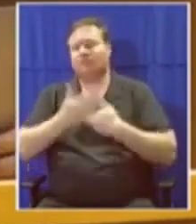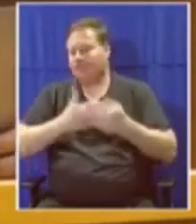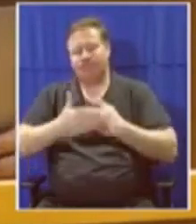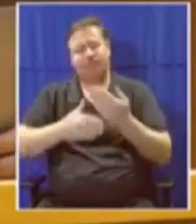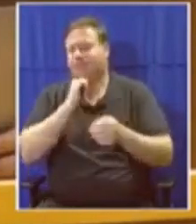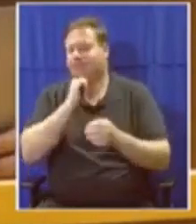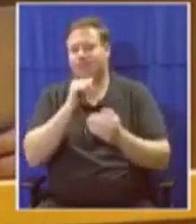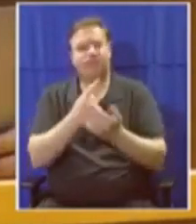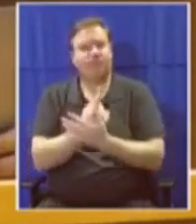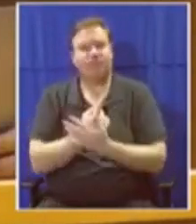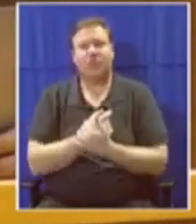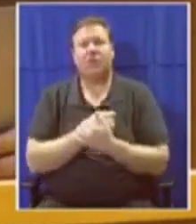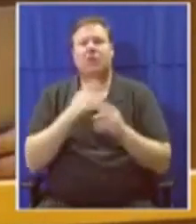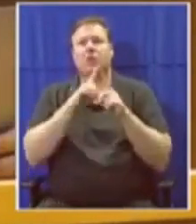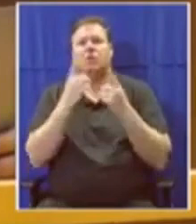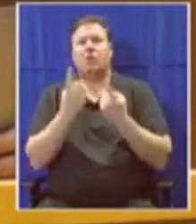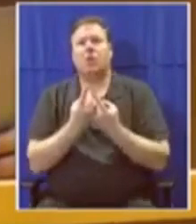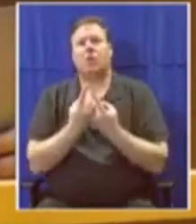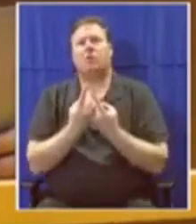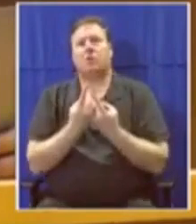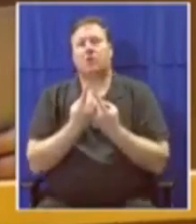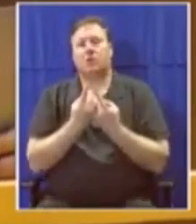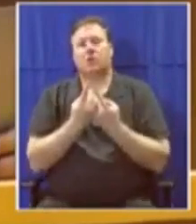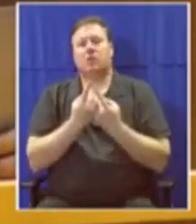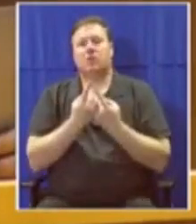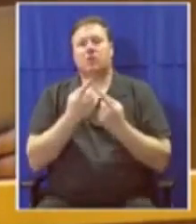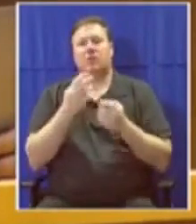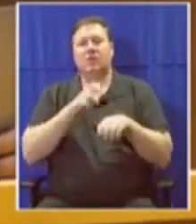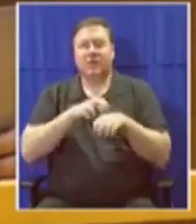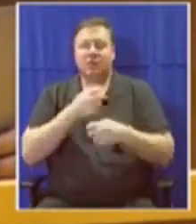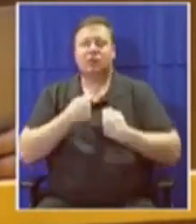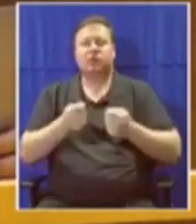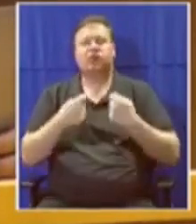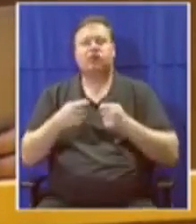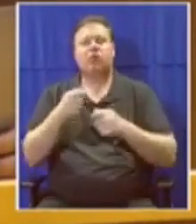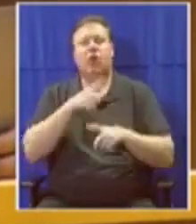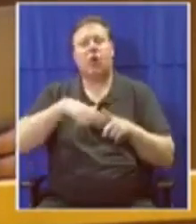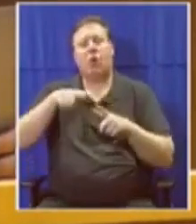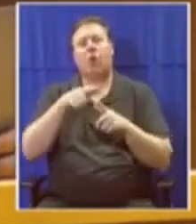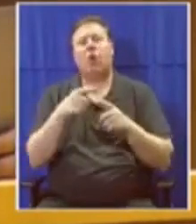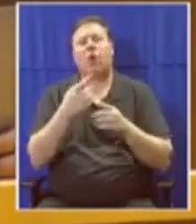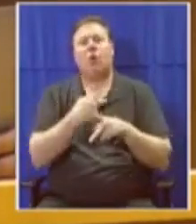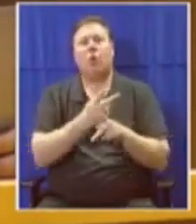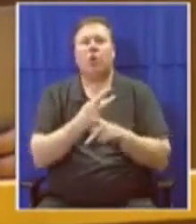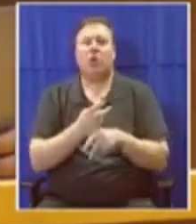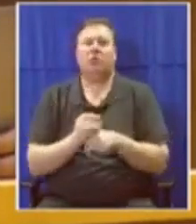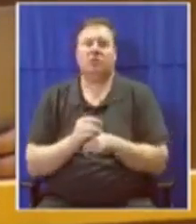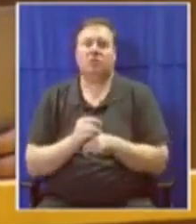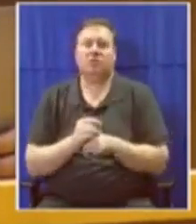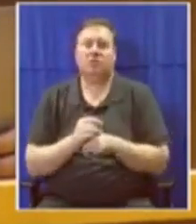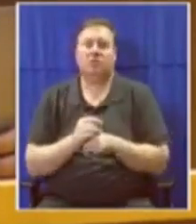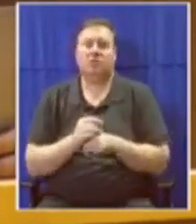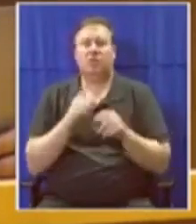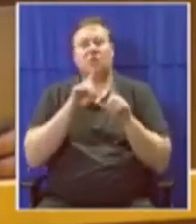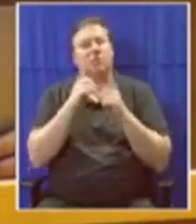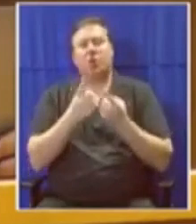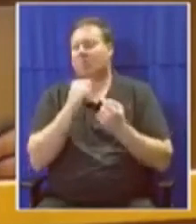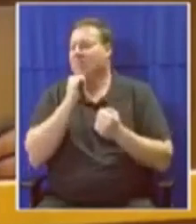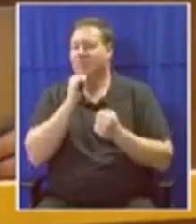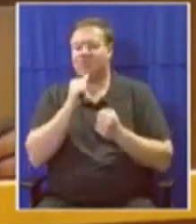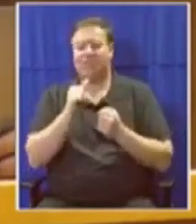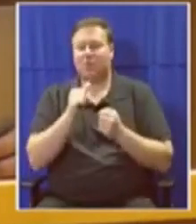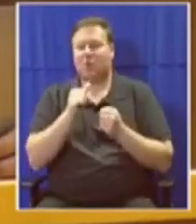monitors government expenditure on locally produced goods. We see the lack of will from department in dealing with key entities such